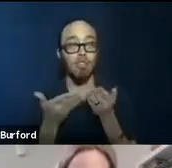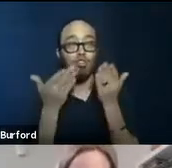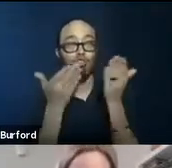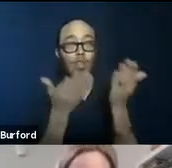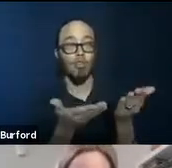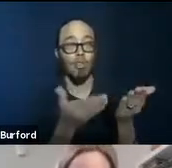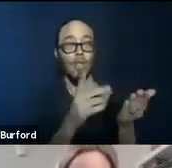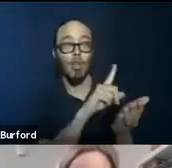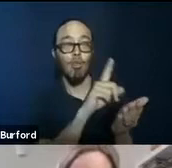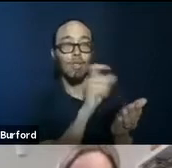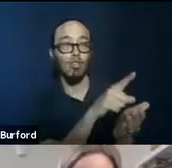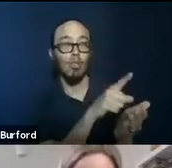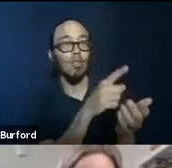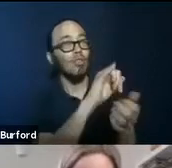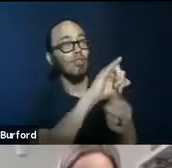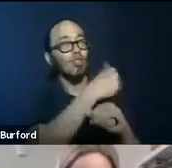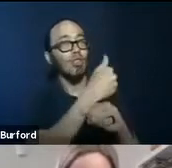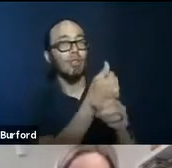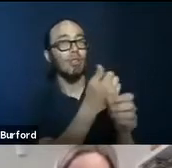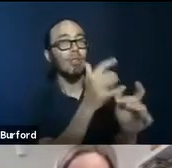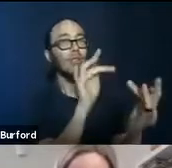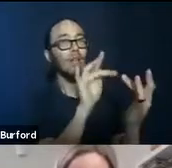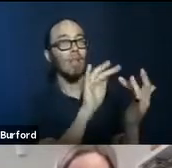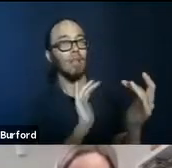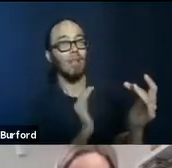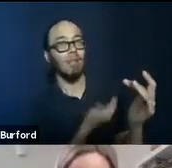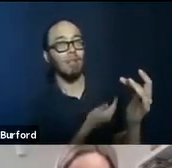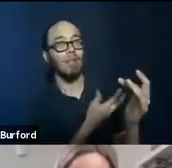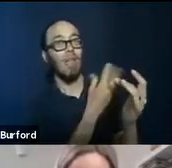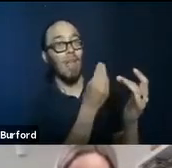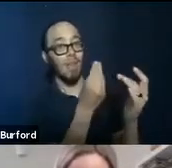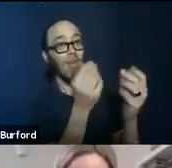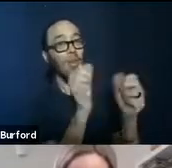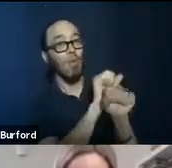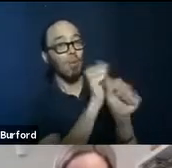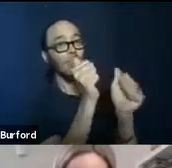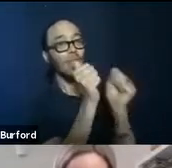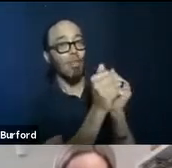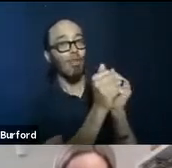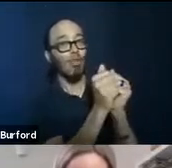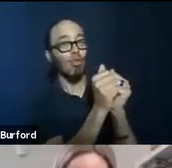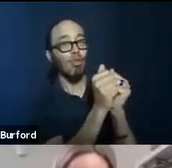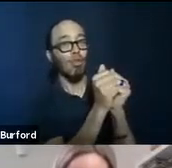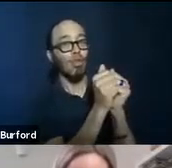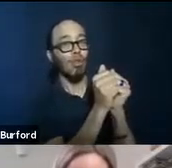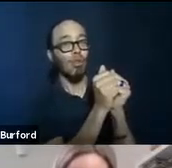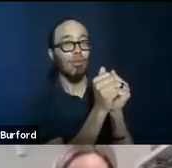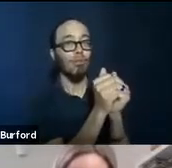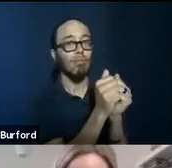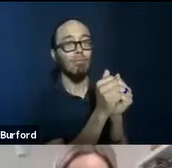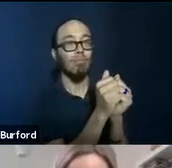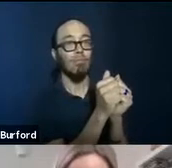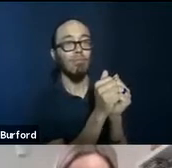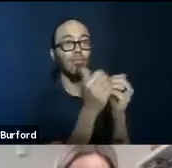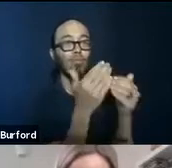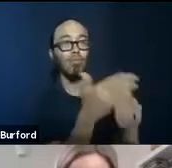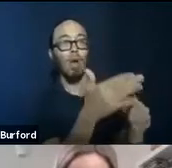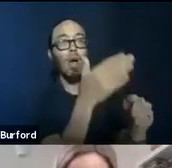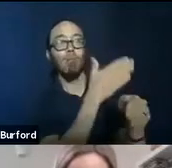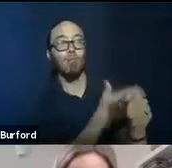question, just contact us and let's work on this together to upgrade